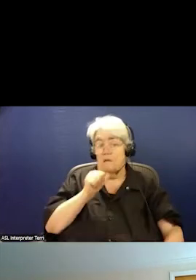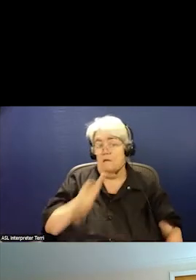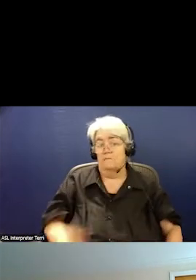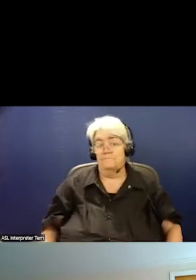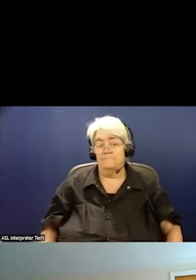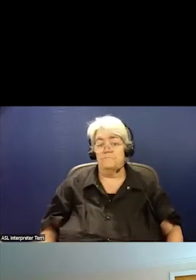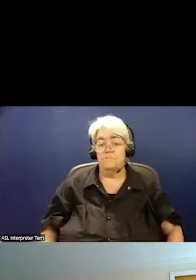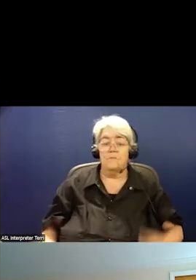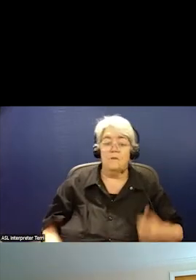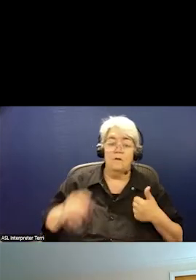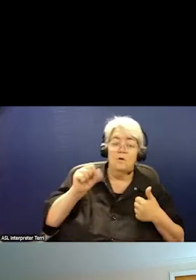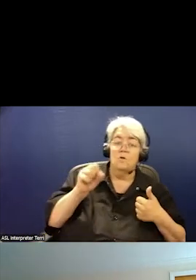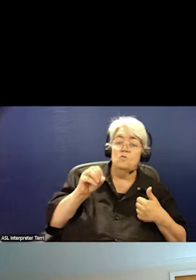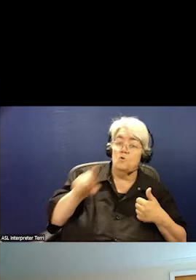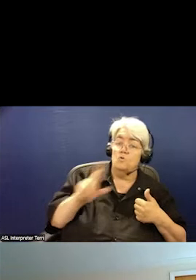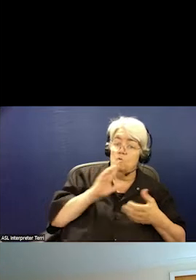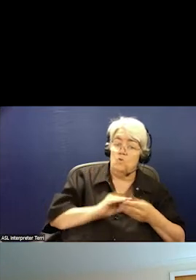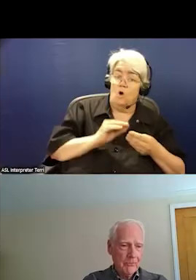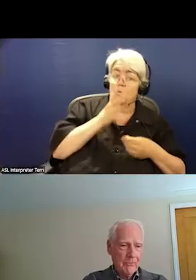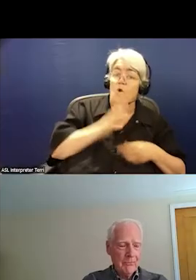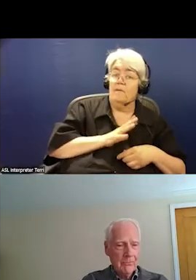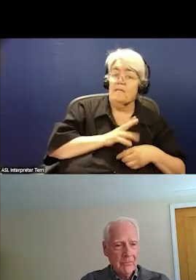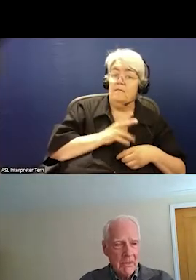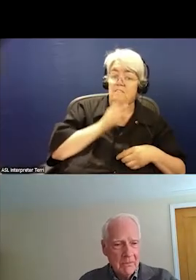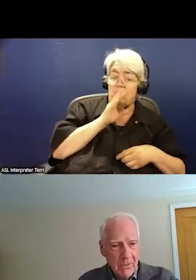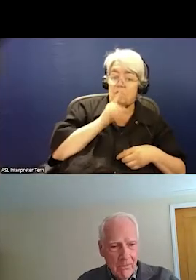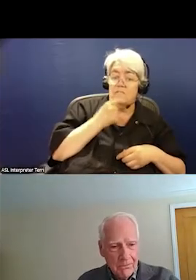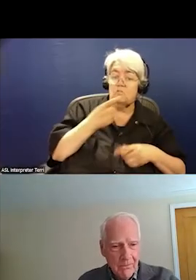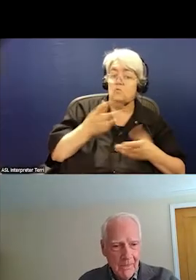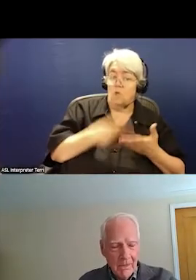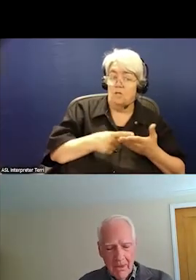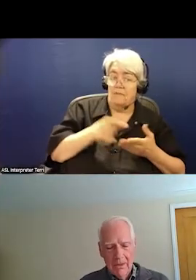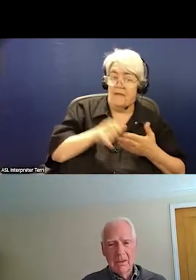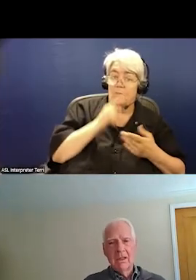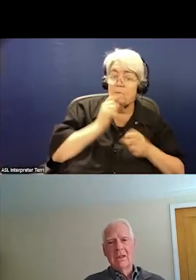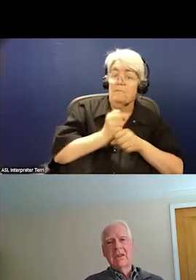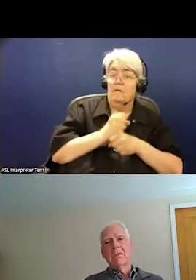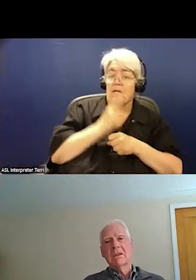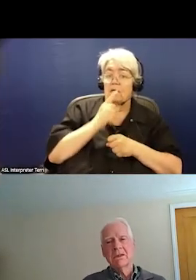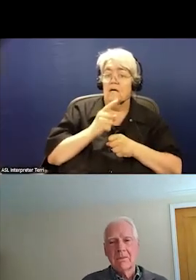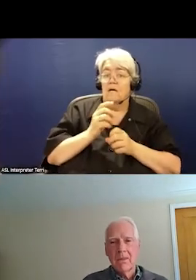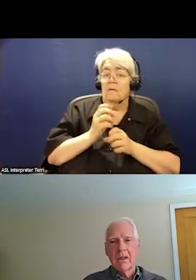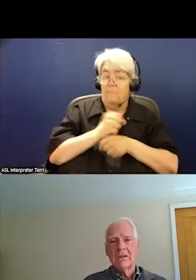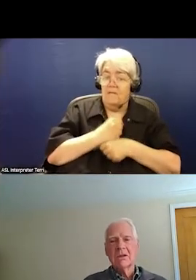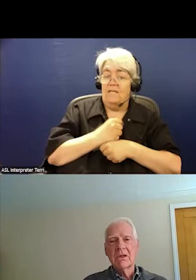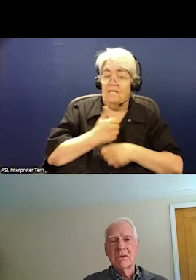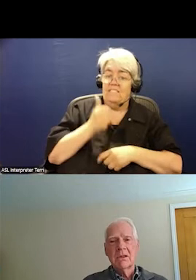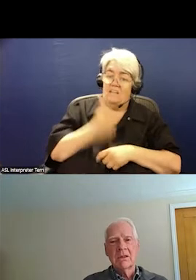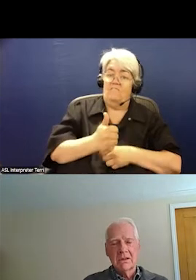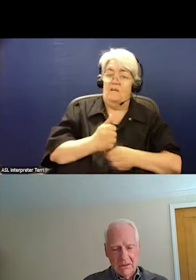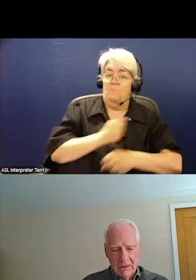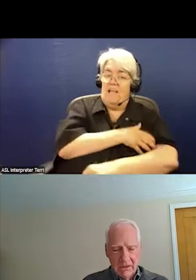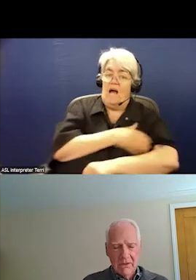talked about that, but you also talked about building self-empowered communities. Can you talk a little bit about what does that mean?